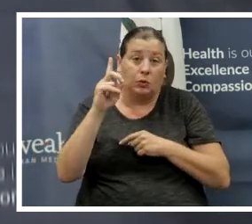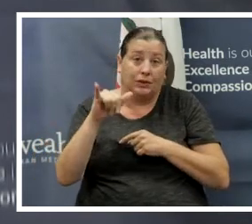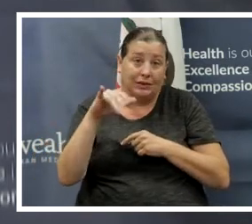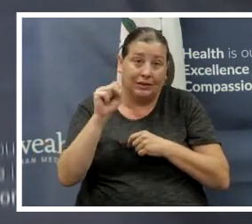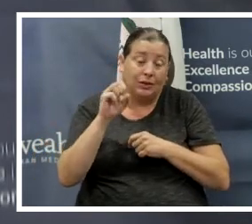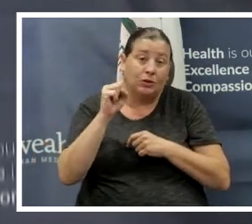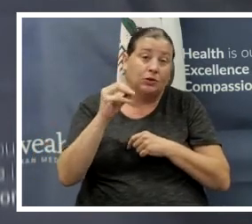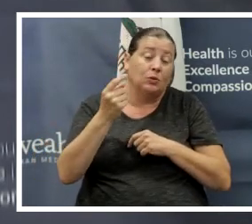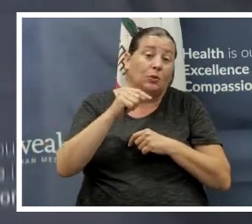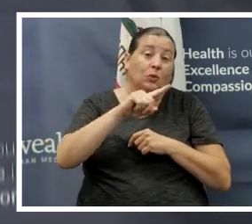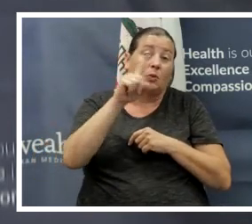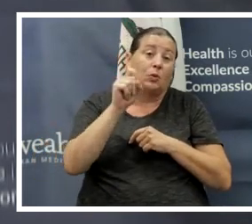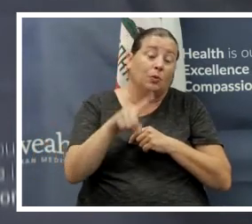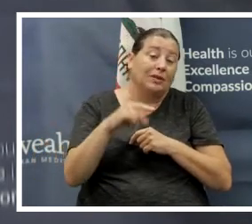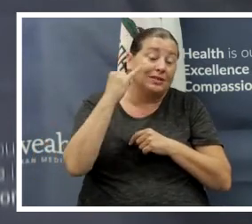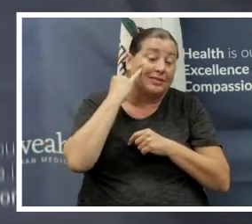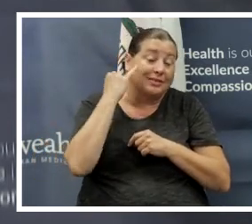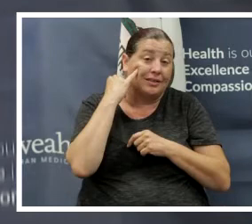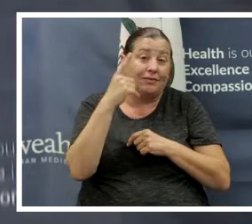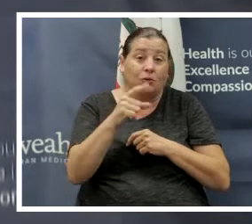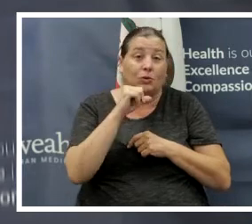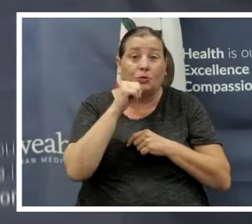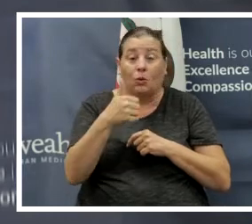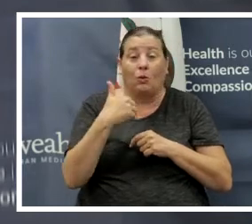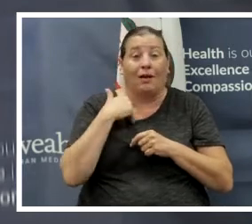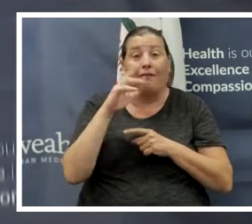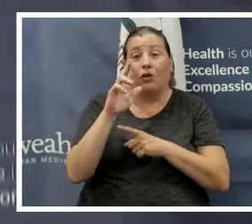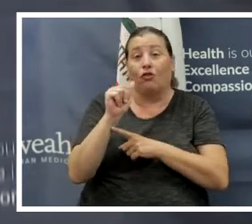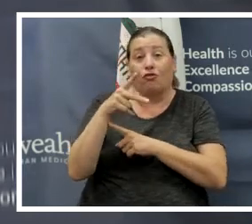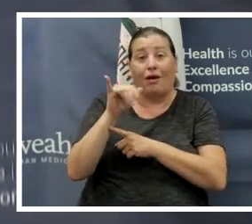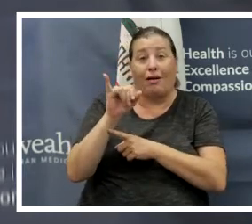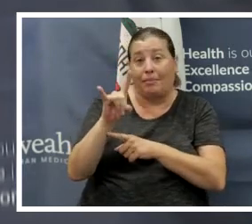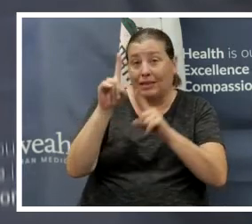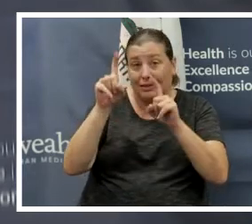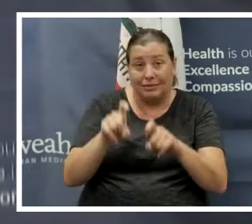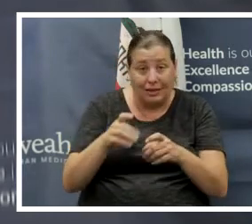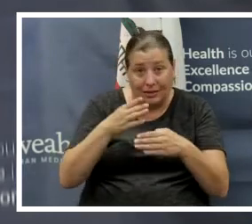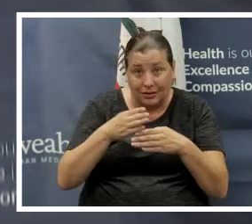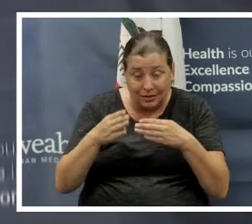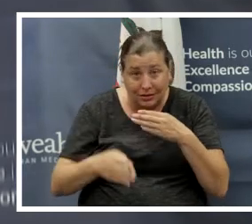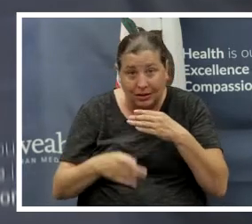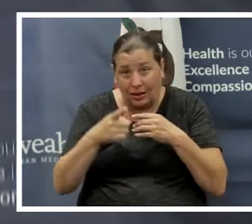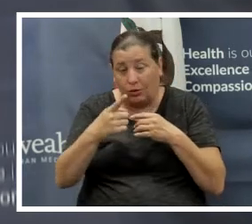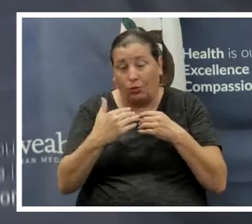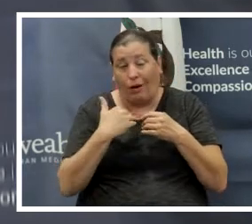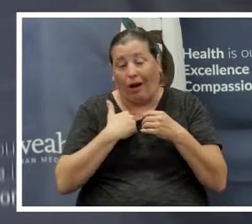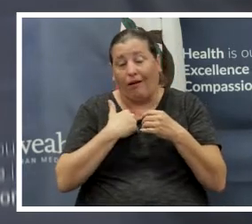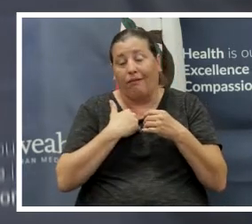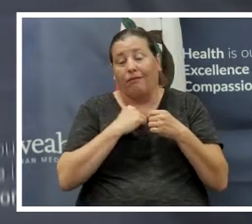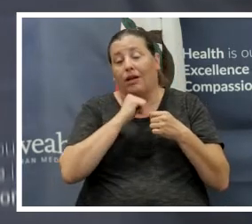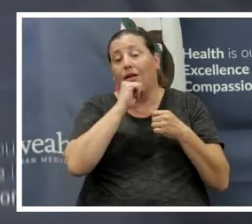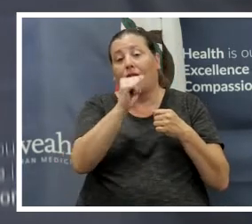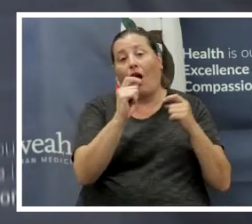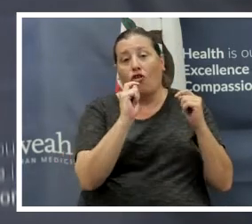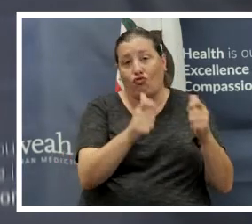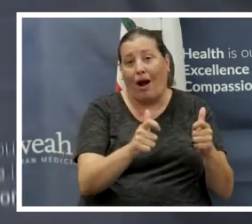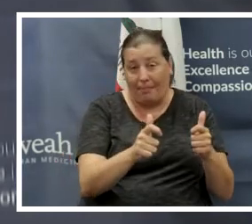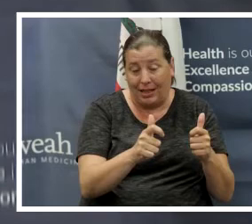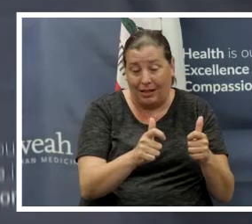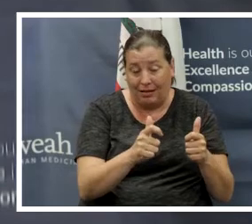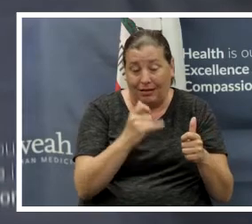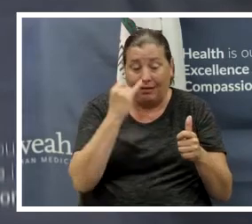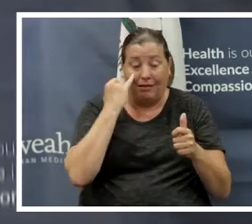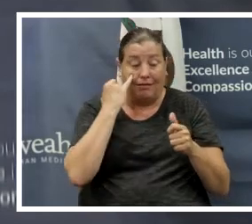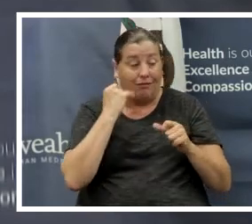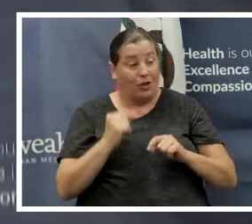the question, if you don't have a rapid test done, you have, the non-rapid. If it goes to a commercial